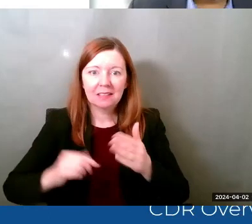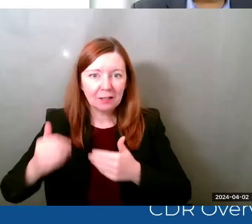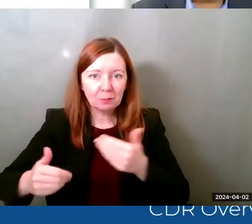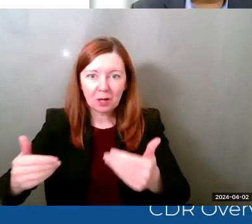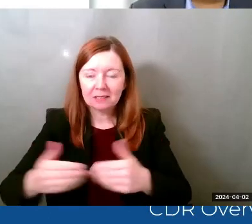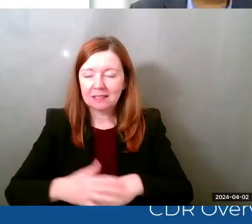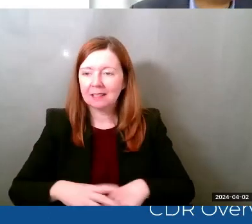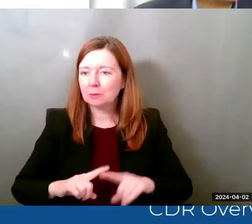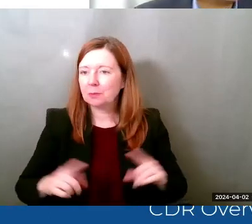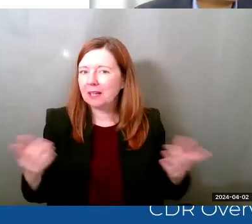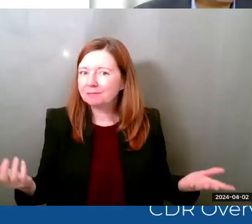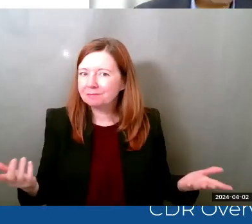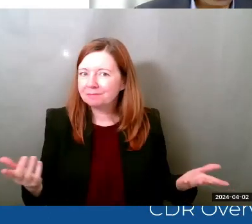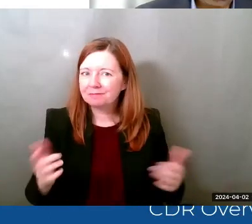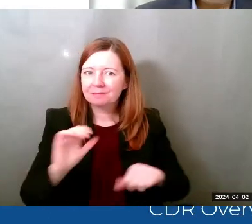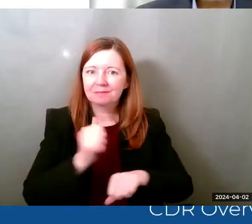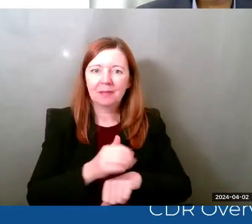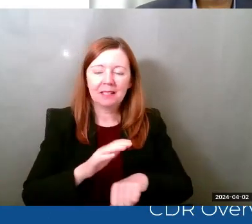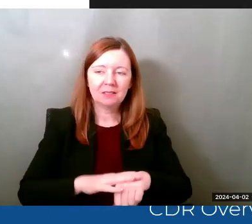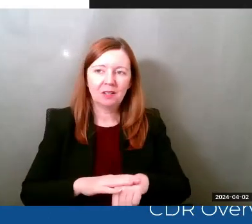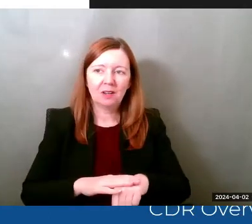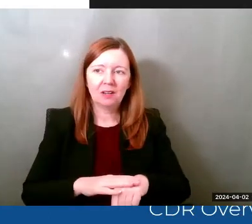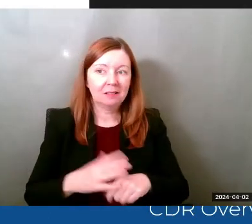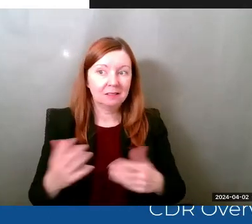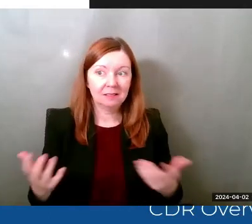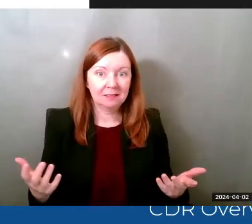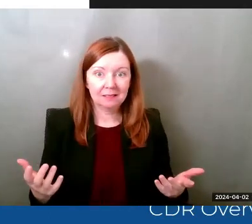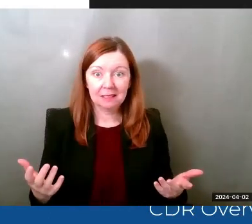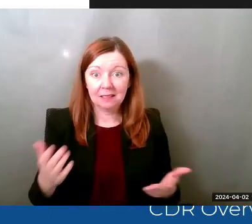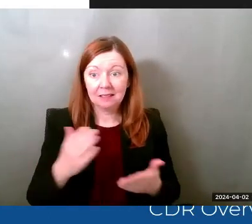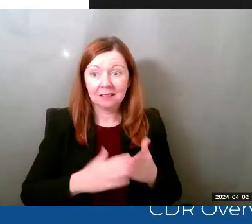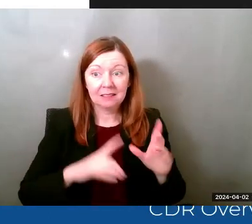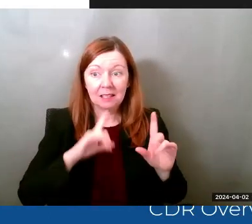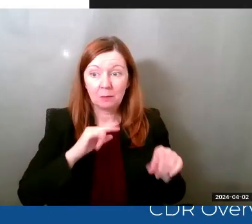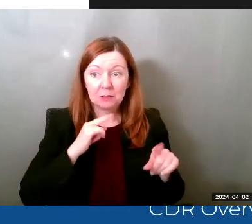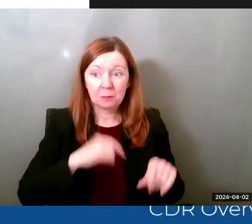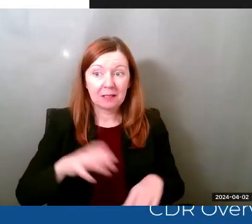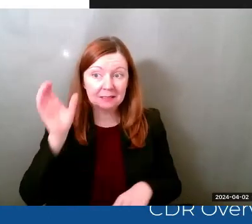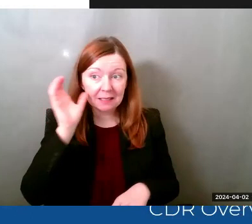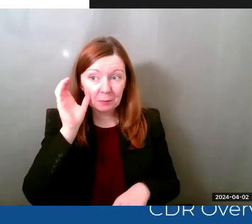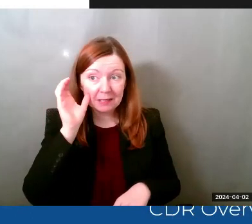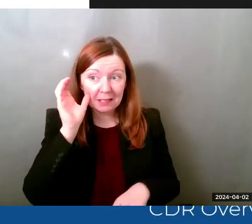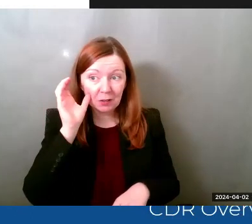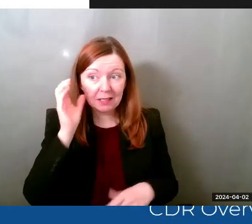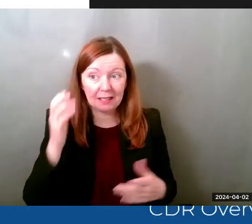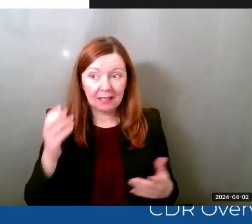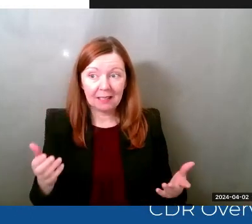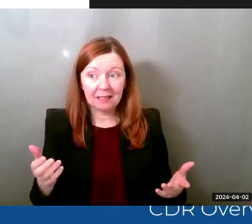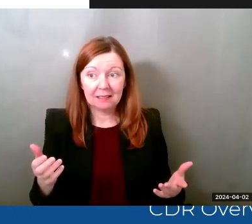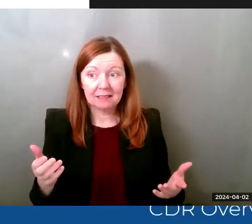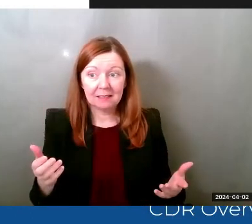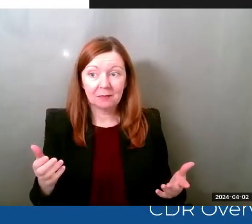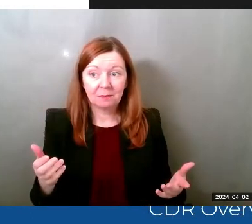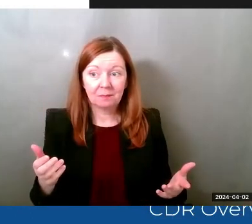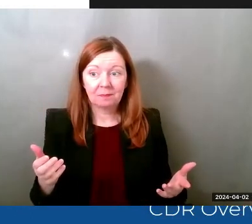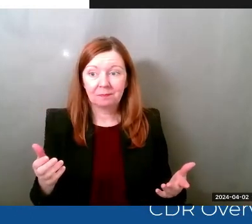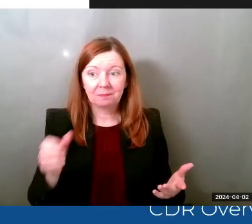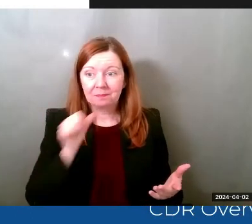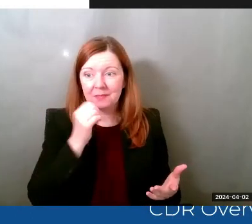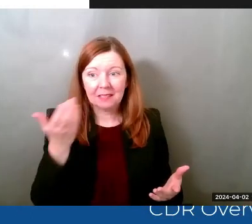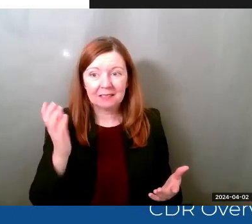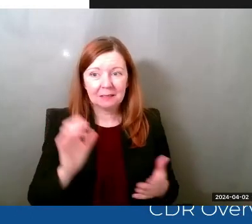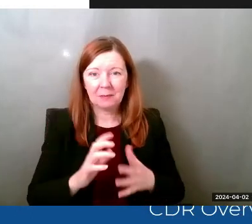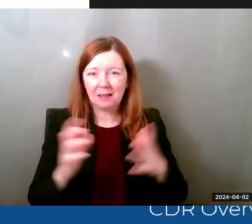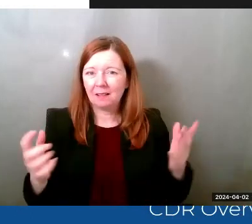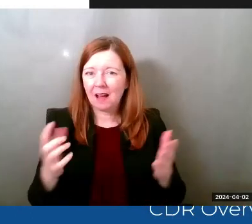process. But based on, I guess, some responses that I've been hearing in the chat, it doesn't seem like there has been